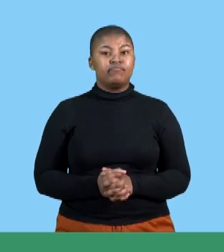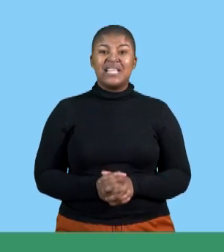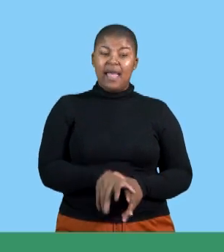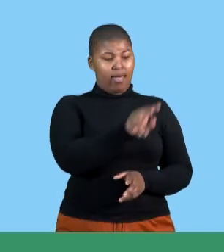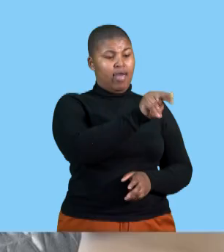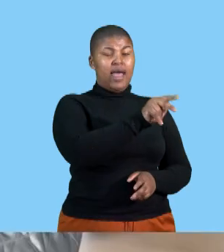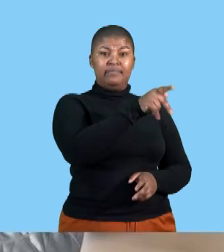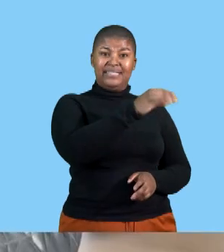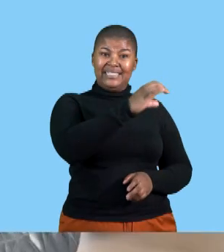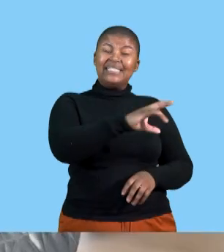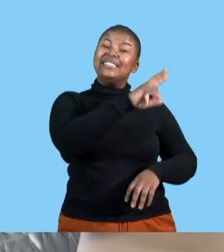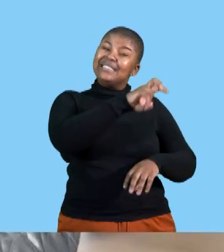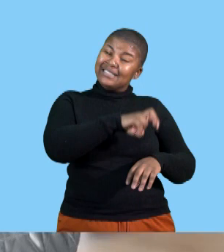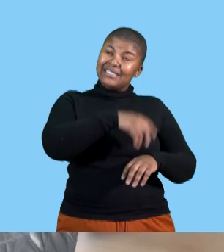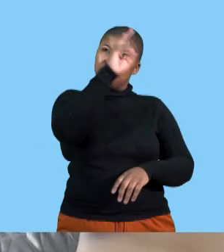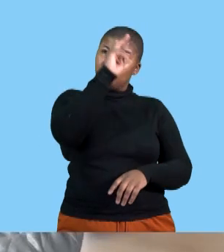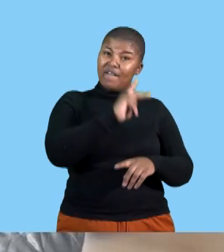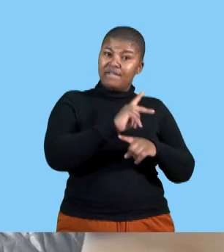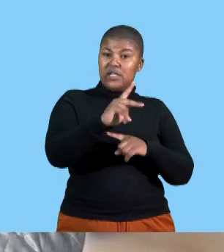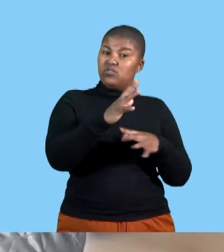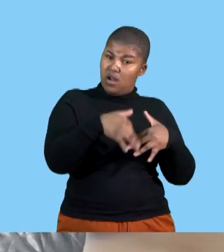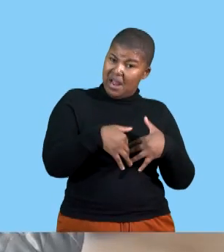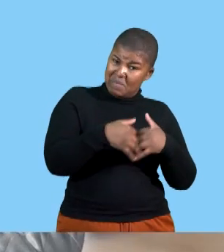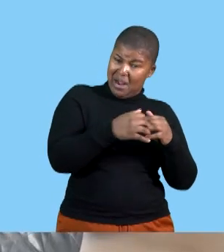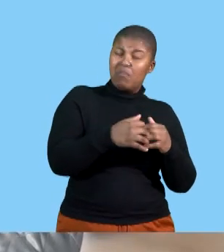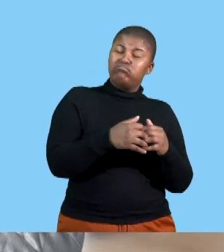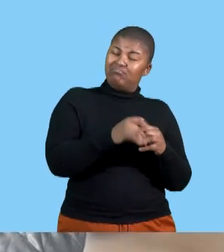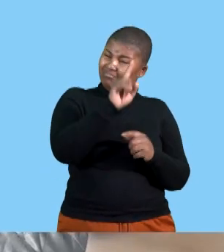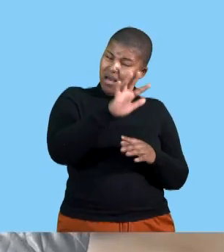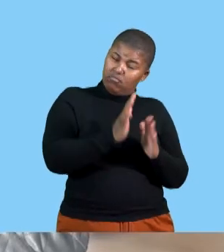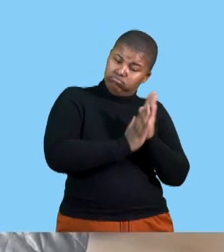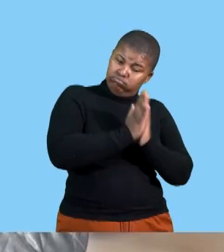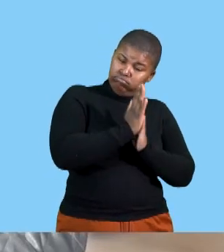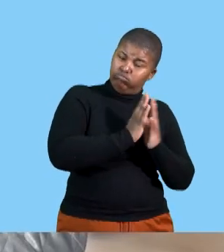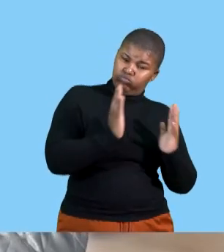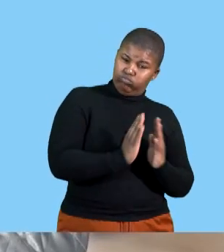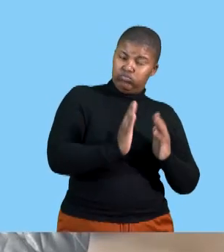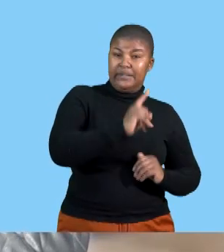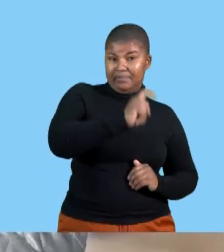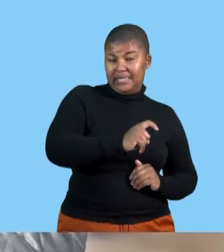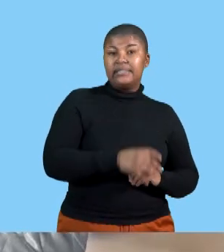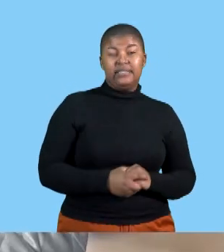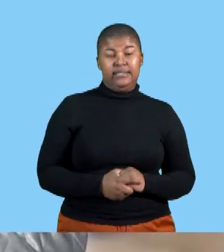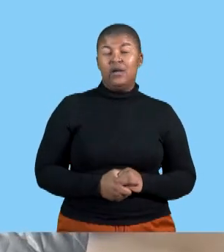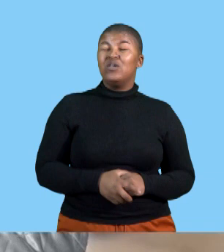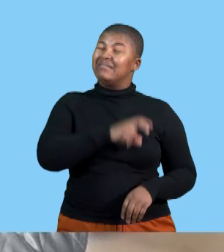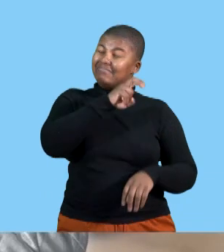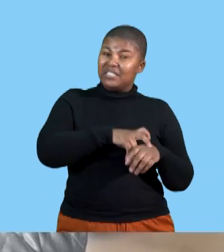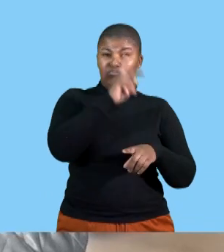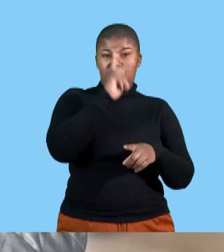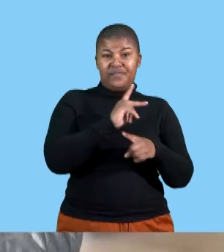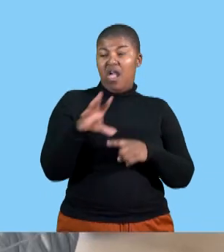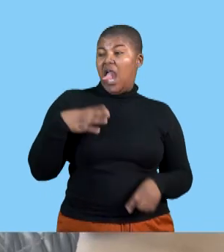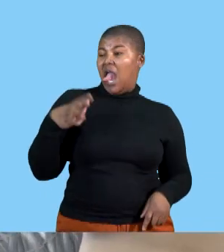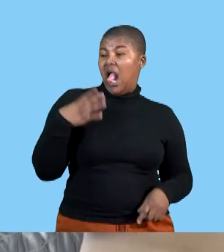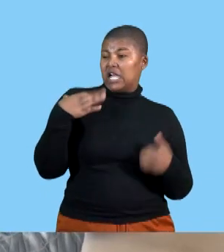meaning you cannot just start it as you would start your sole trader or as you would start your partnership. It needs professional assistance in order